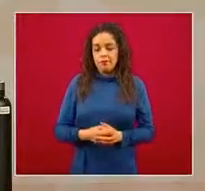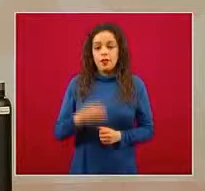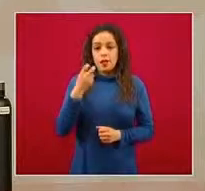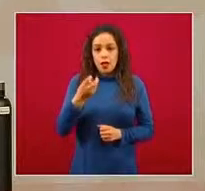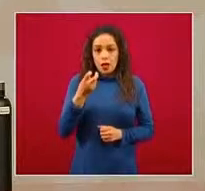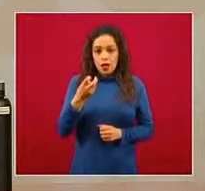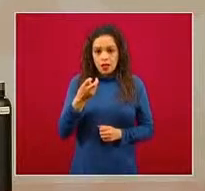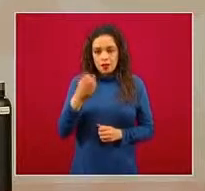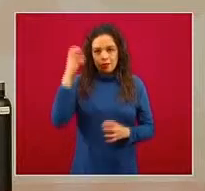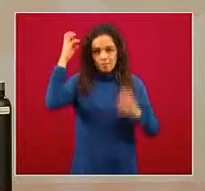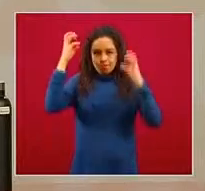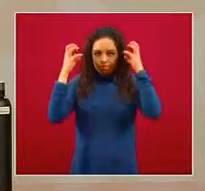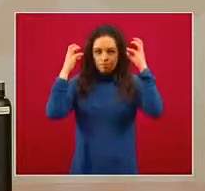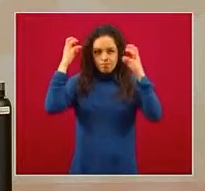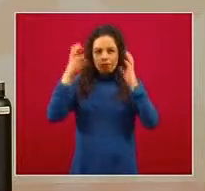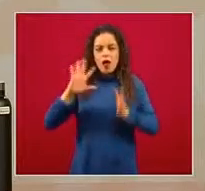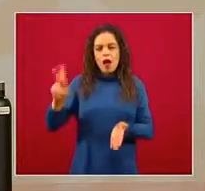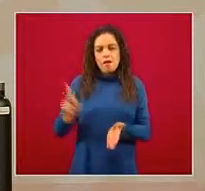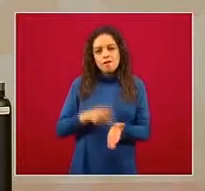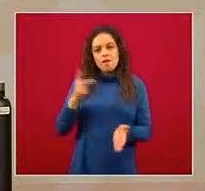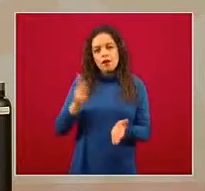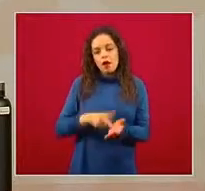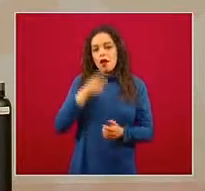it may catch you off guard.